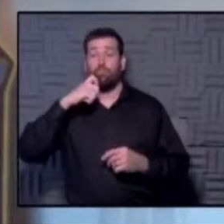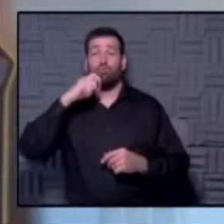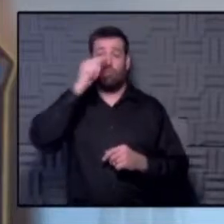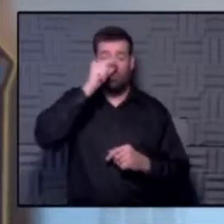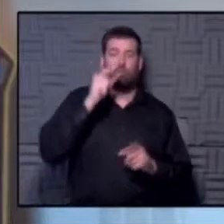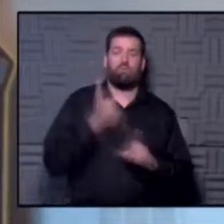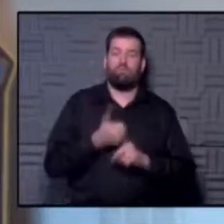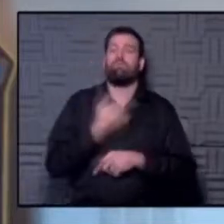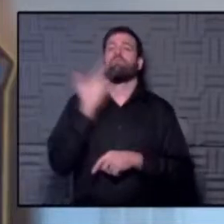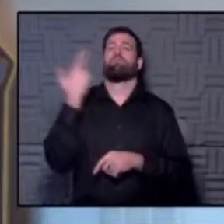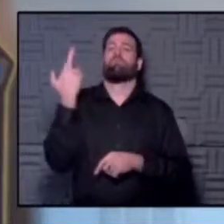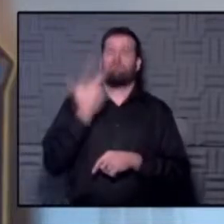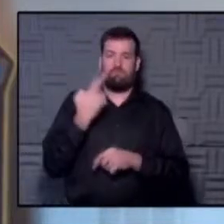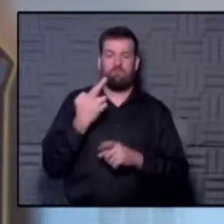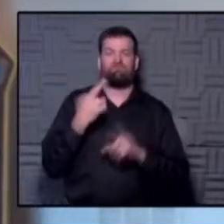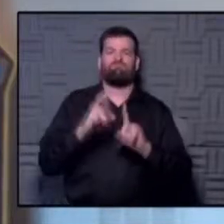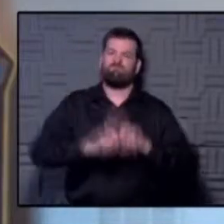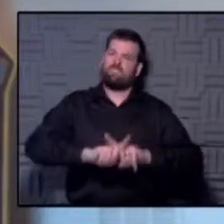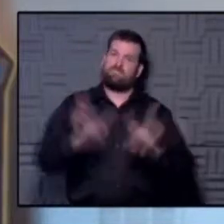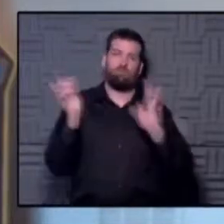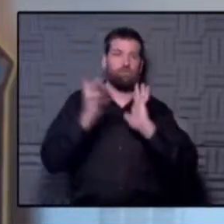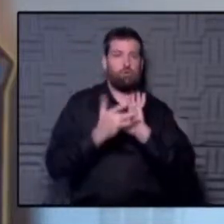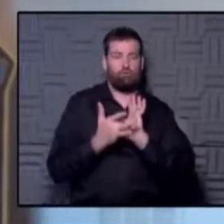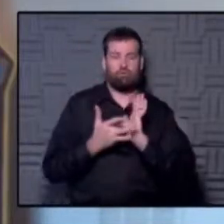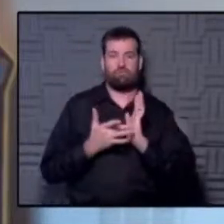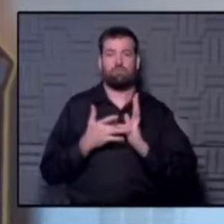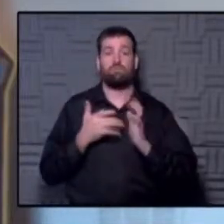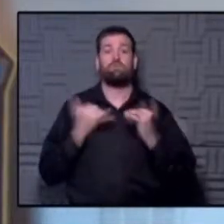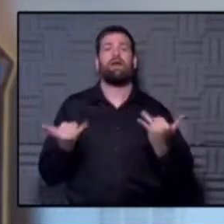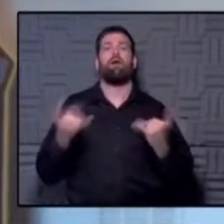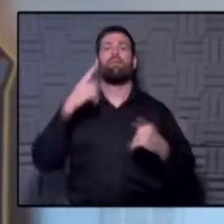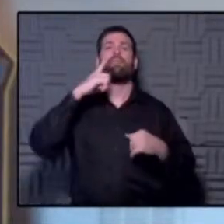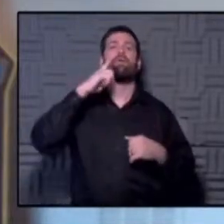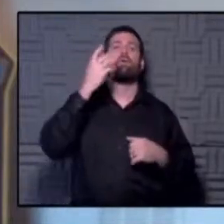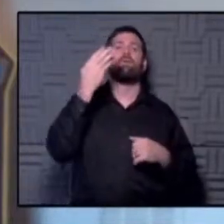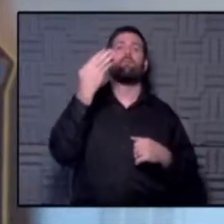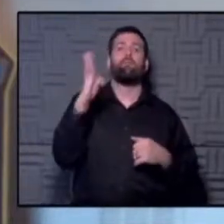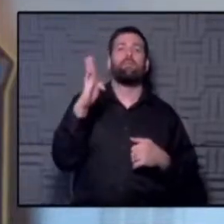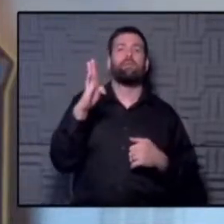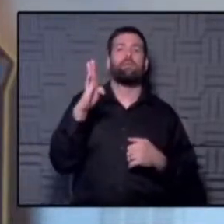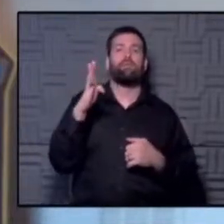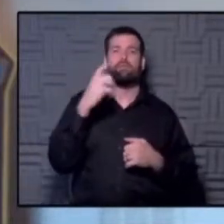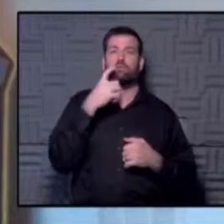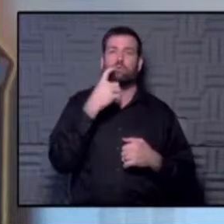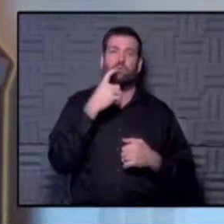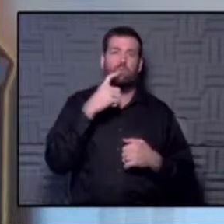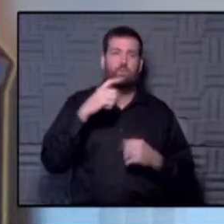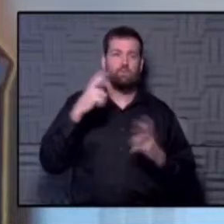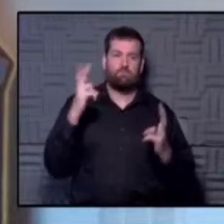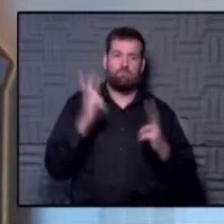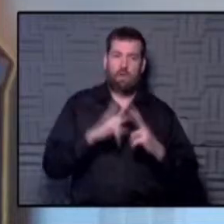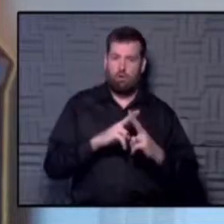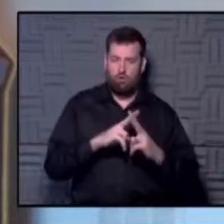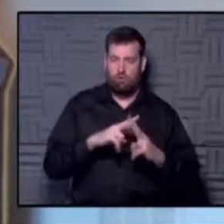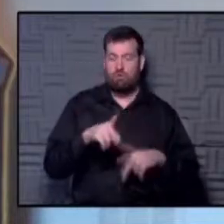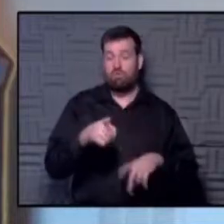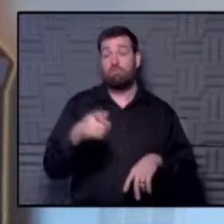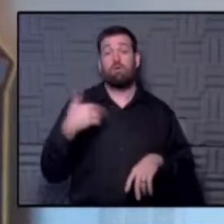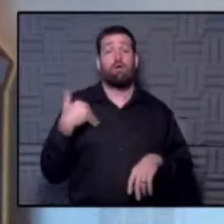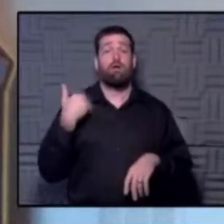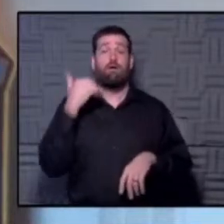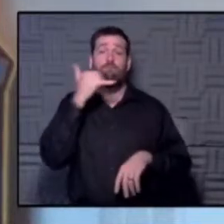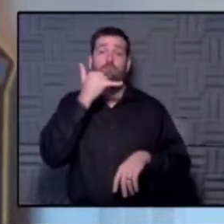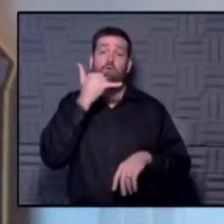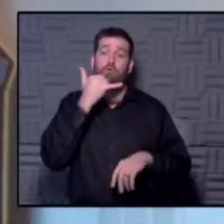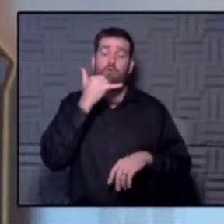this and use a different technology. And so think of this as Bluetooth pairing. So if for those of you who have a phone where you've paired